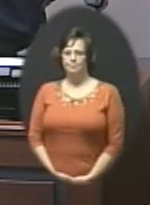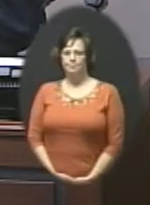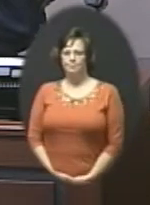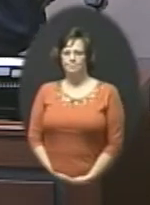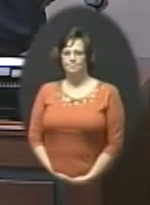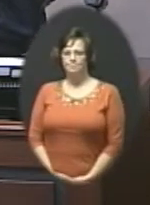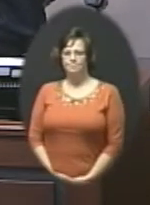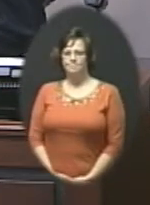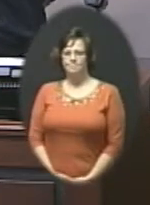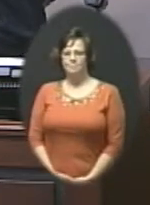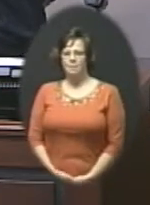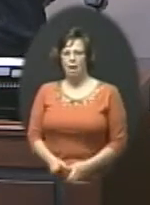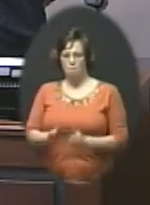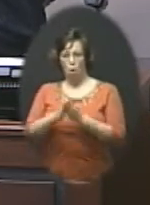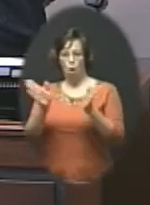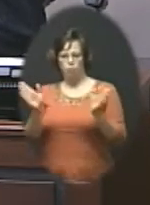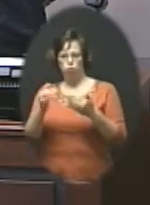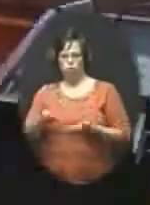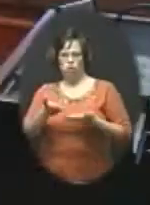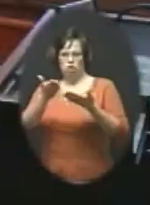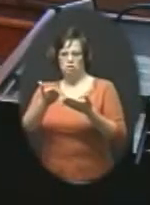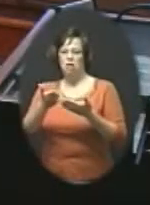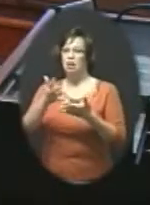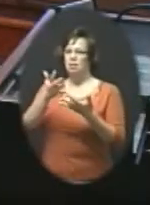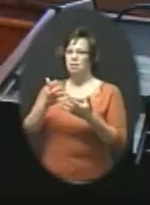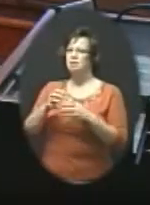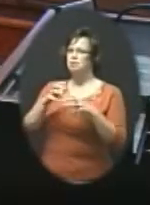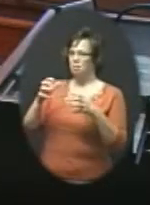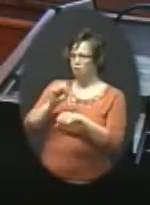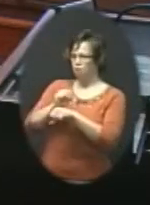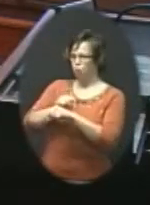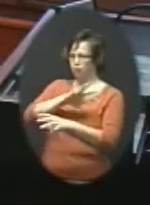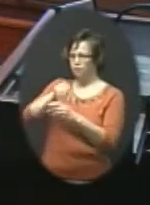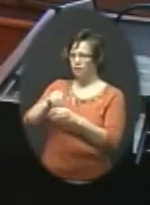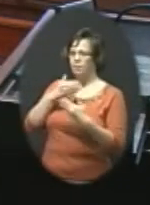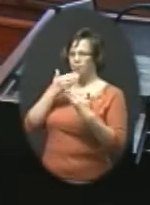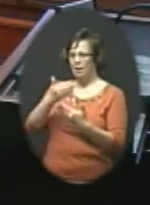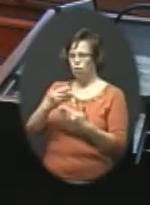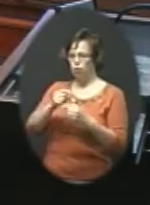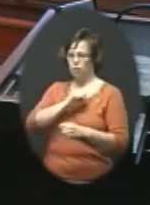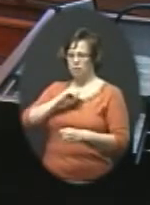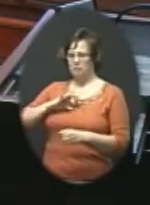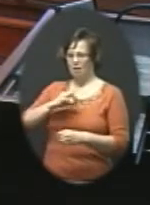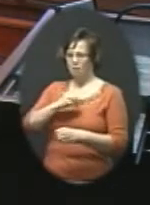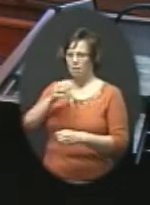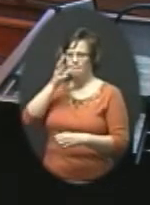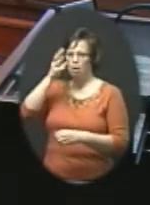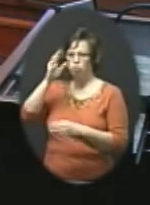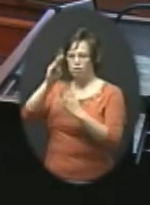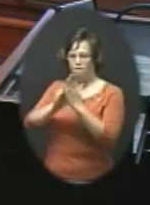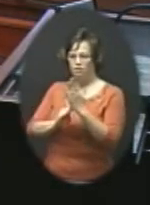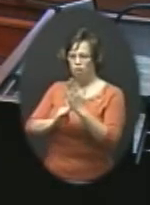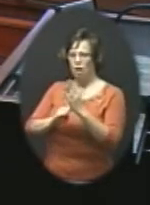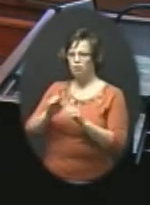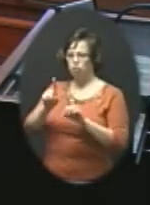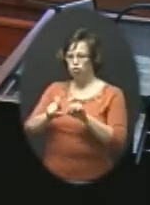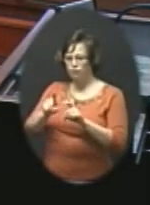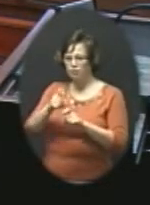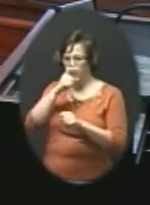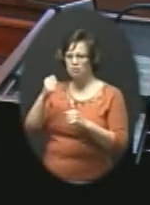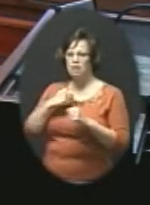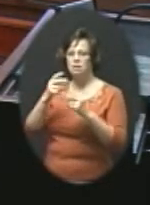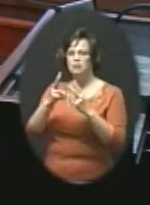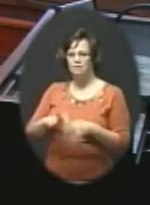Always open to suggestions. Well, a lot of work went into this, and thanks to the staff and the parents who filled out the surveys, because it gives very